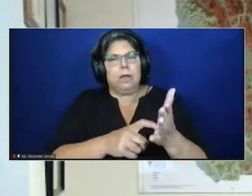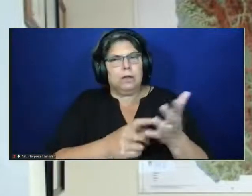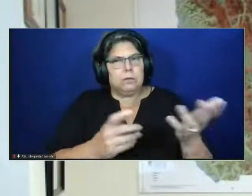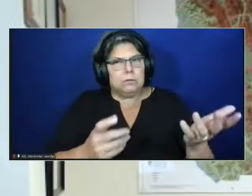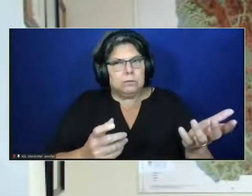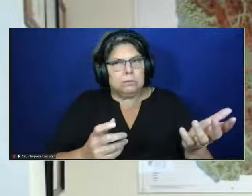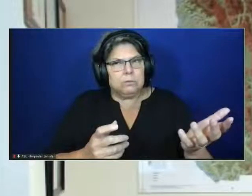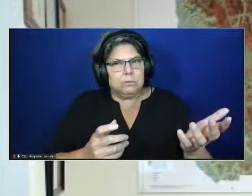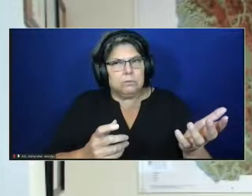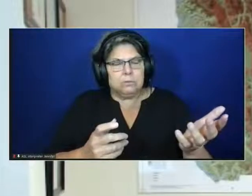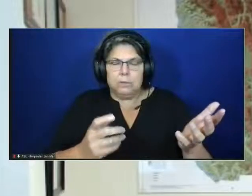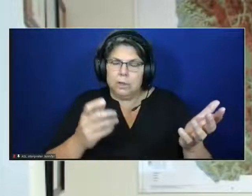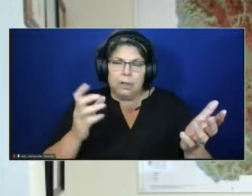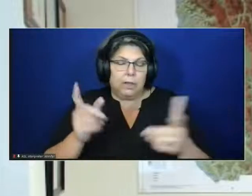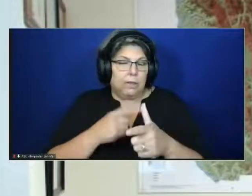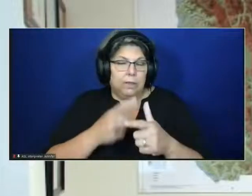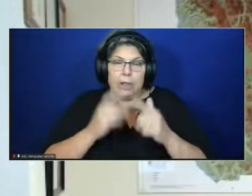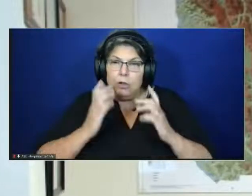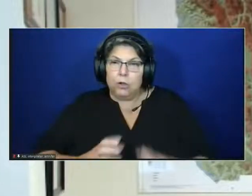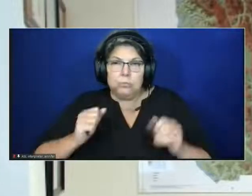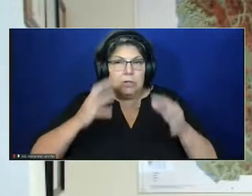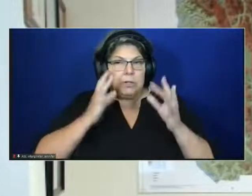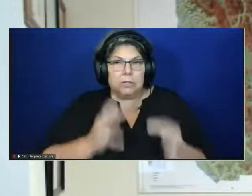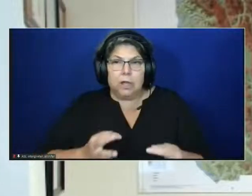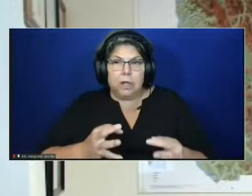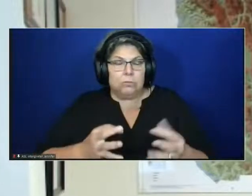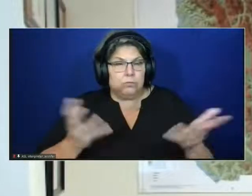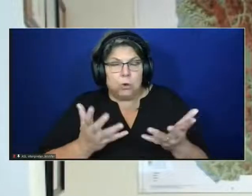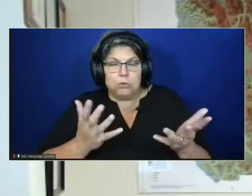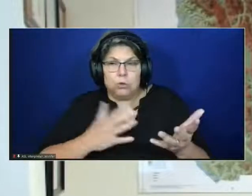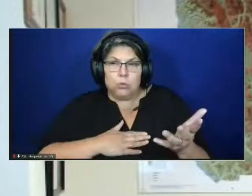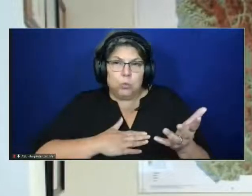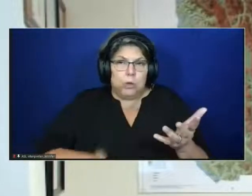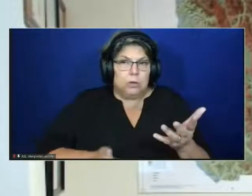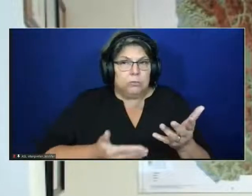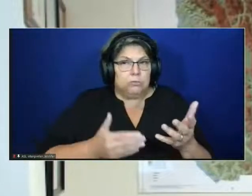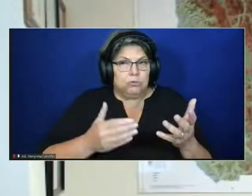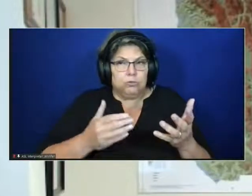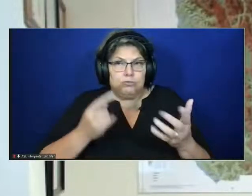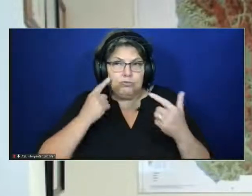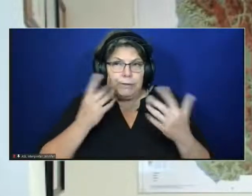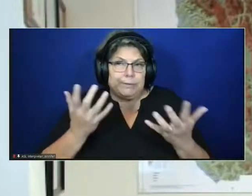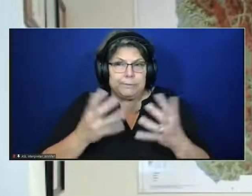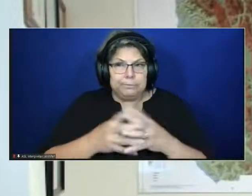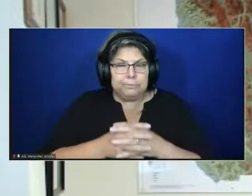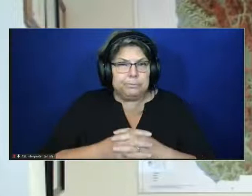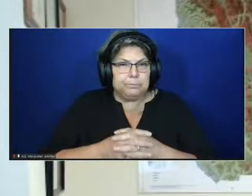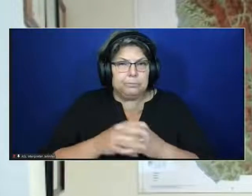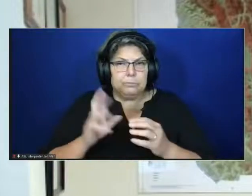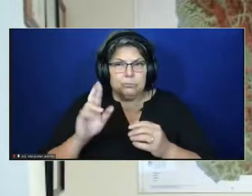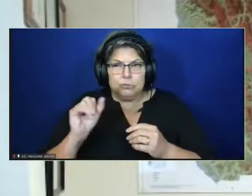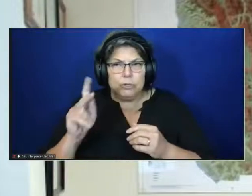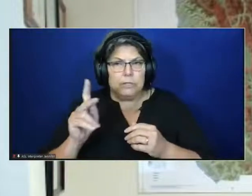protect themselves to the level that they wanted to protect themselves. Teachers have been